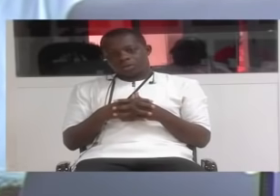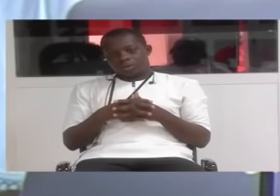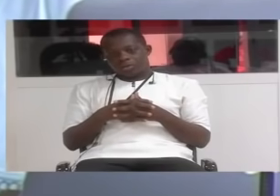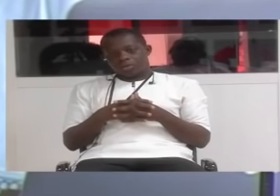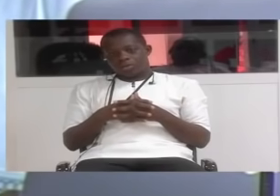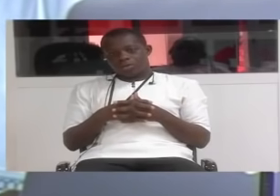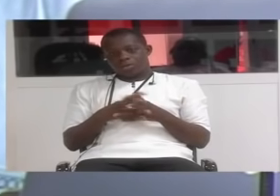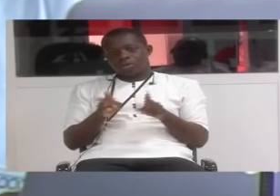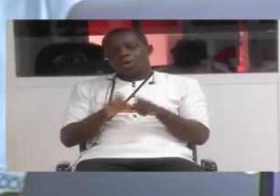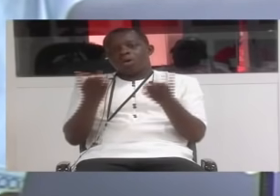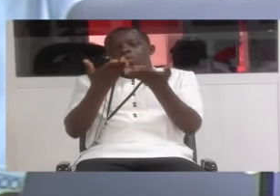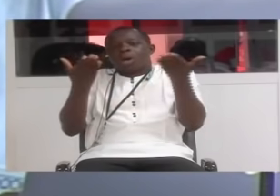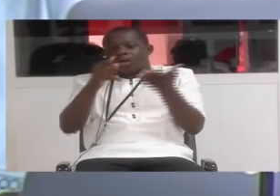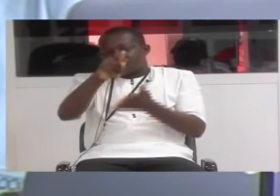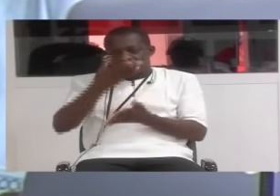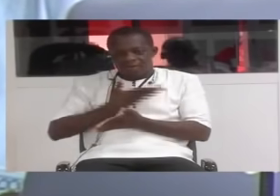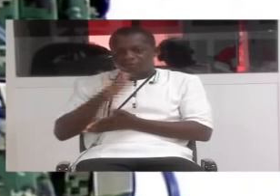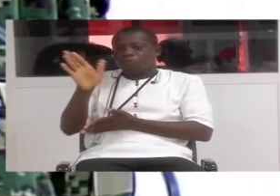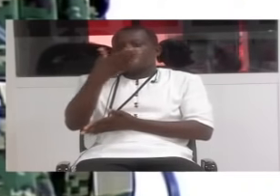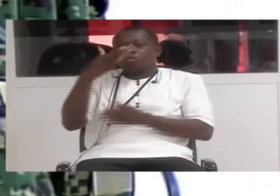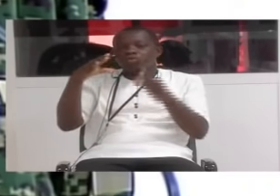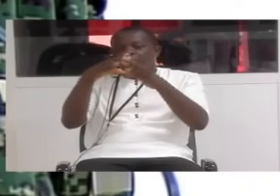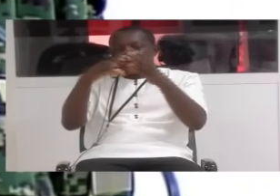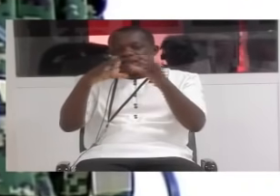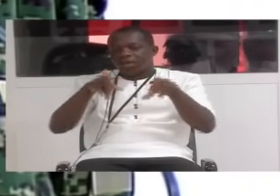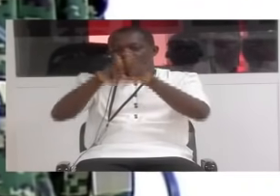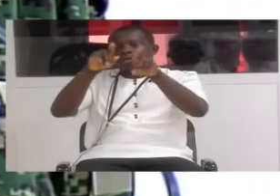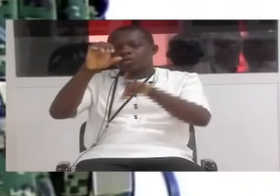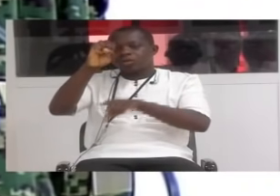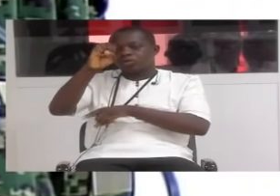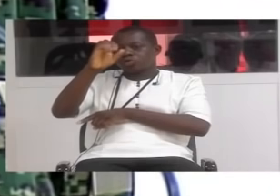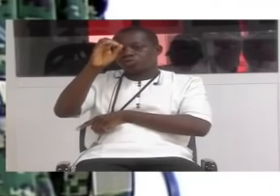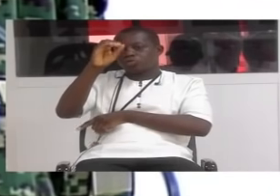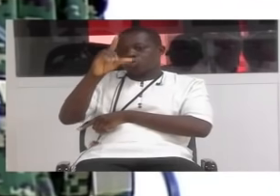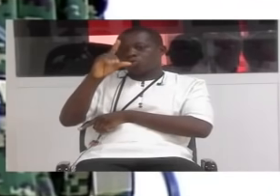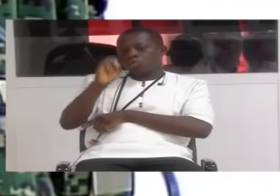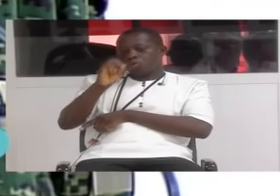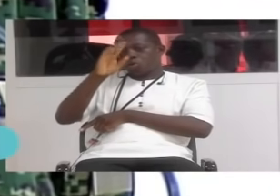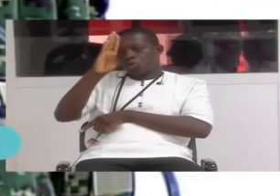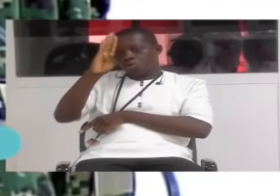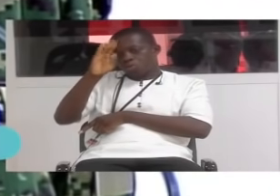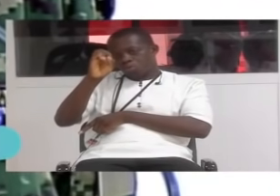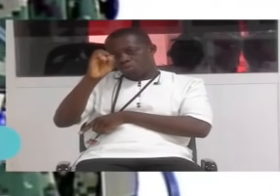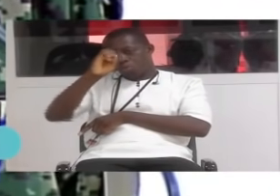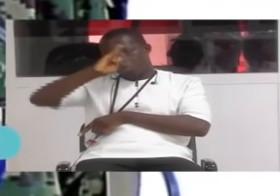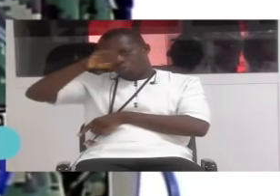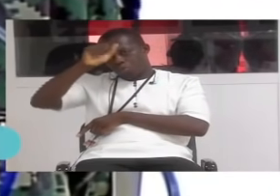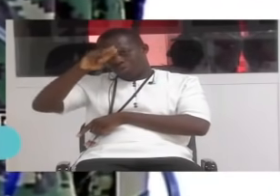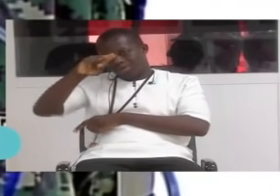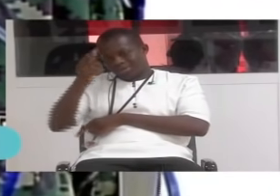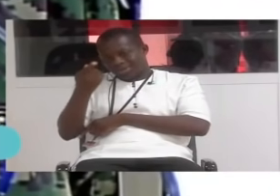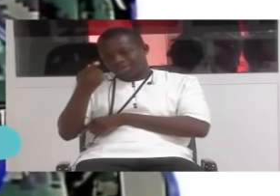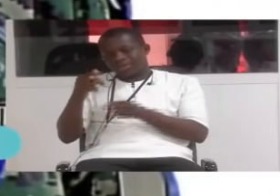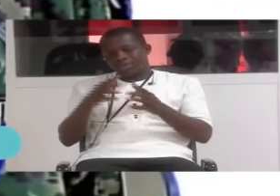Why did you have to go with Solo Bojang in the first place? Ngel ben lutax ngeen andak Solo Bojang? Solo